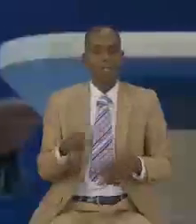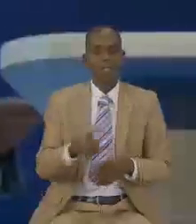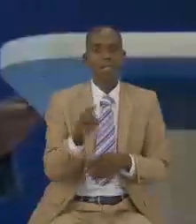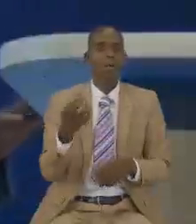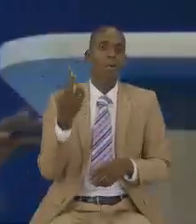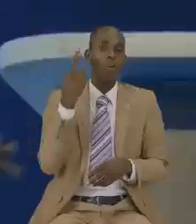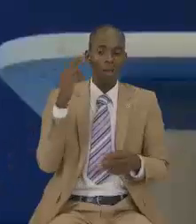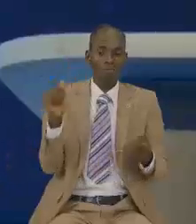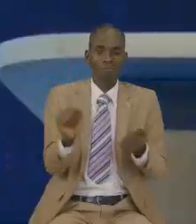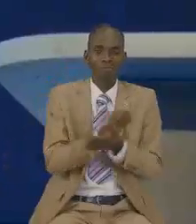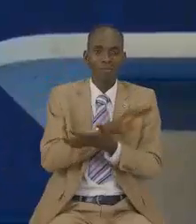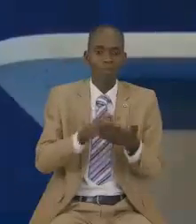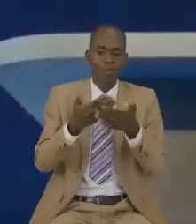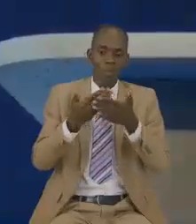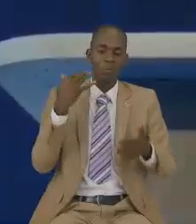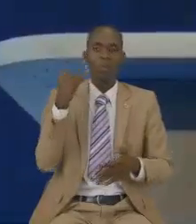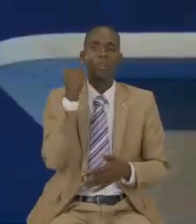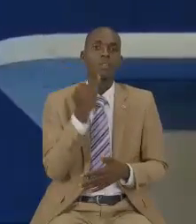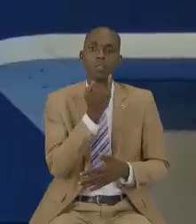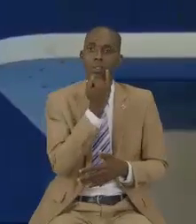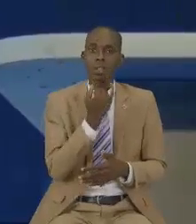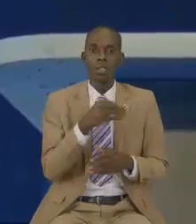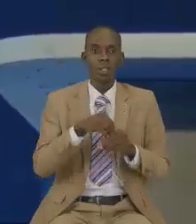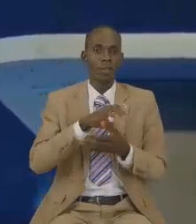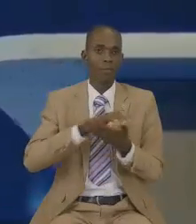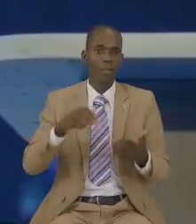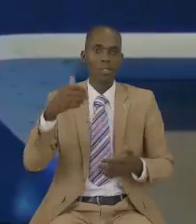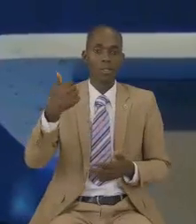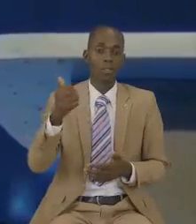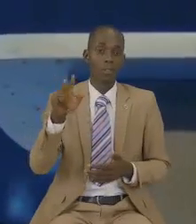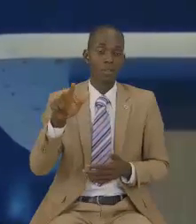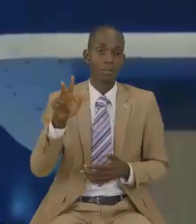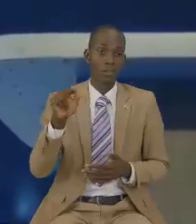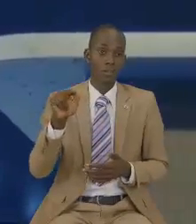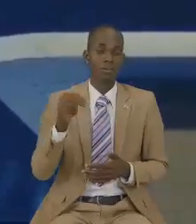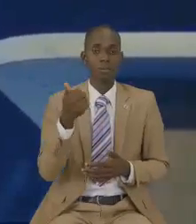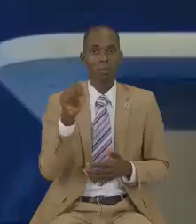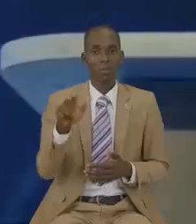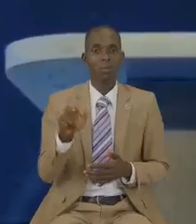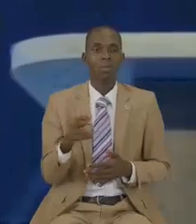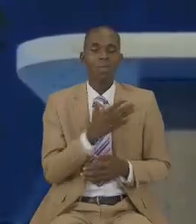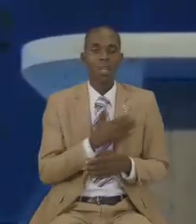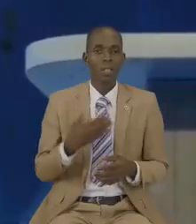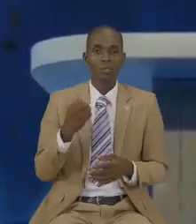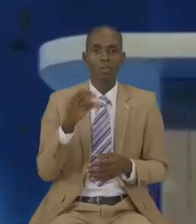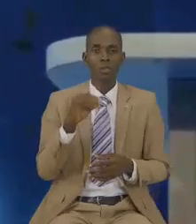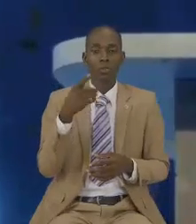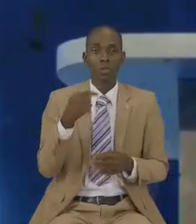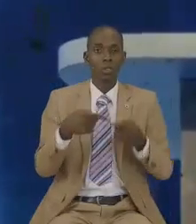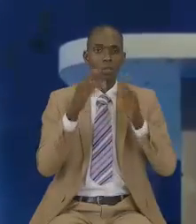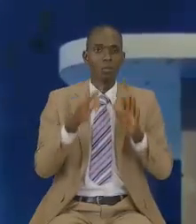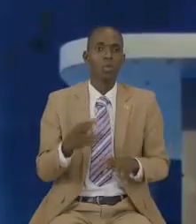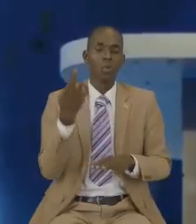smitten before Israel. Then in verse 13, it says, and the Philistines were